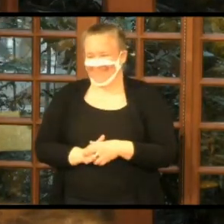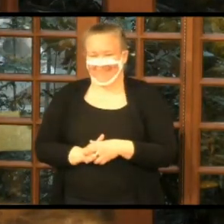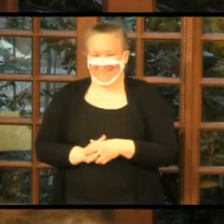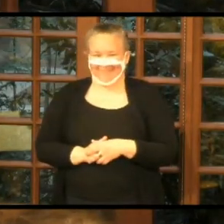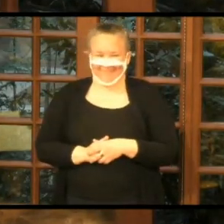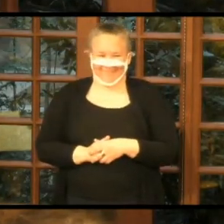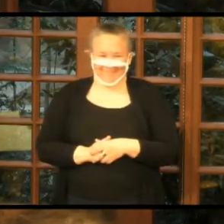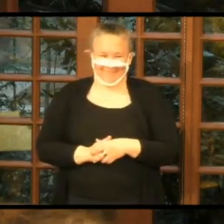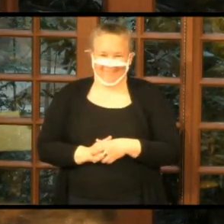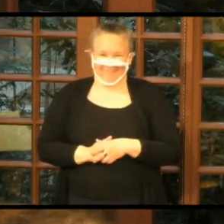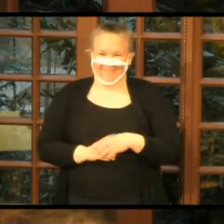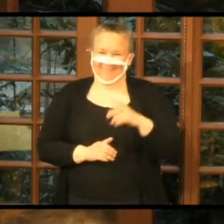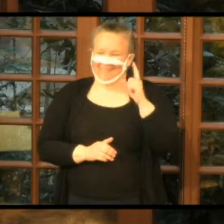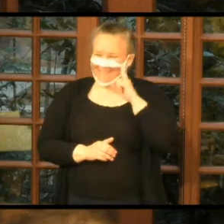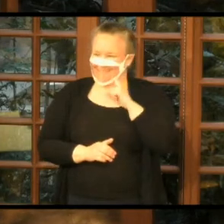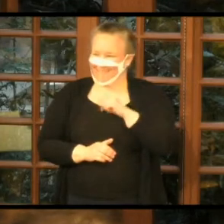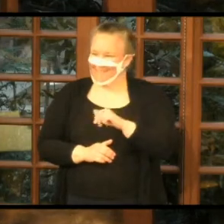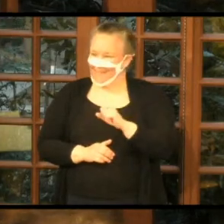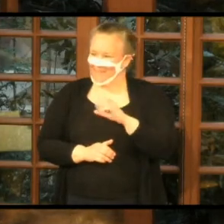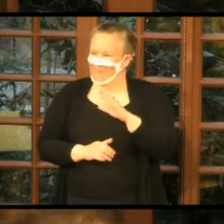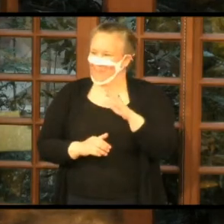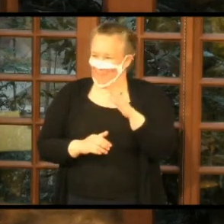It's a deaf ass book.